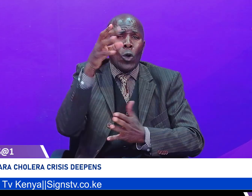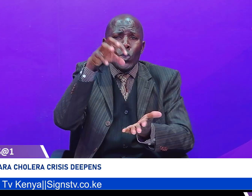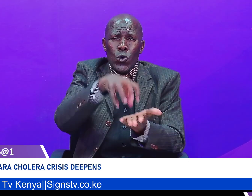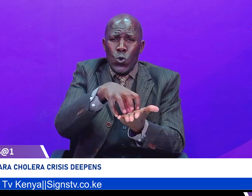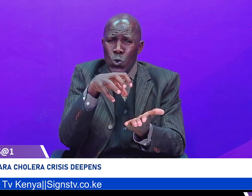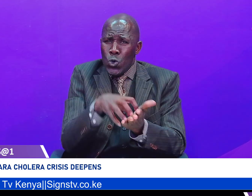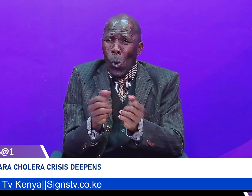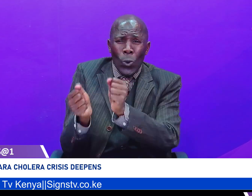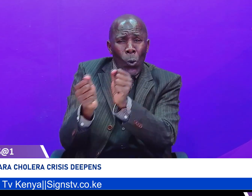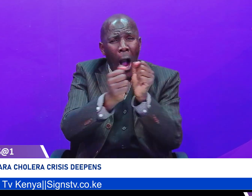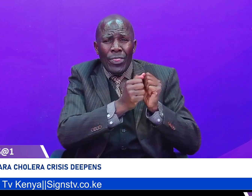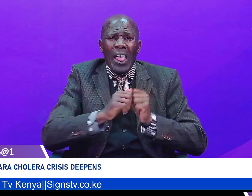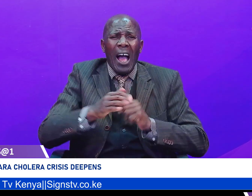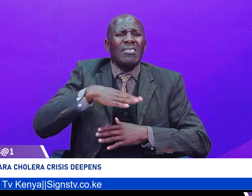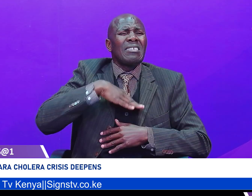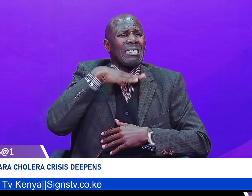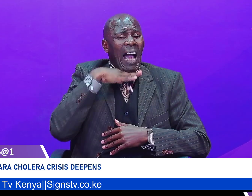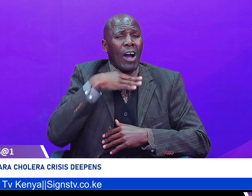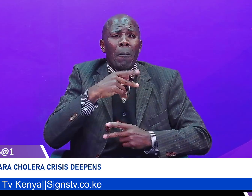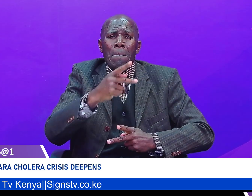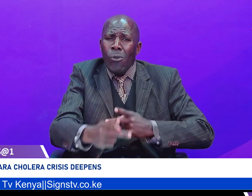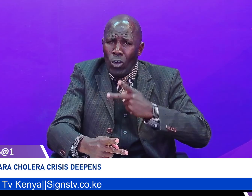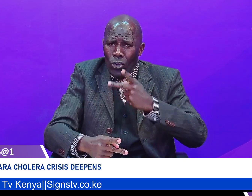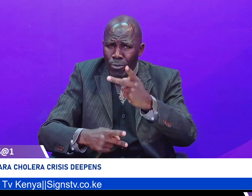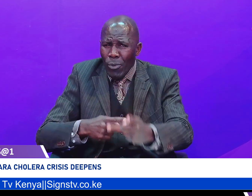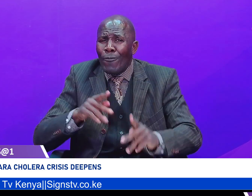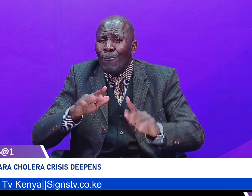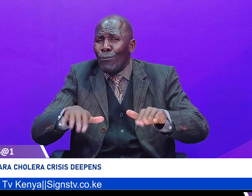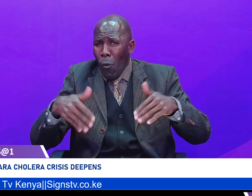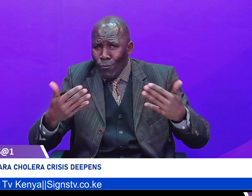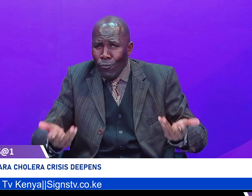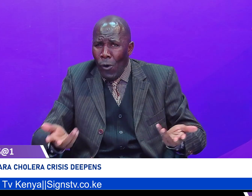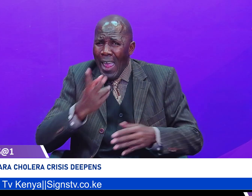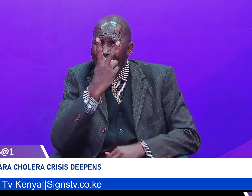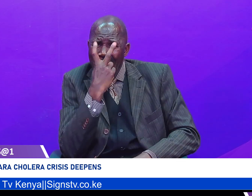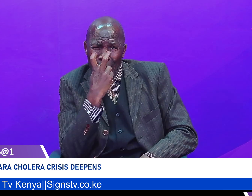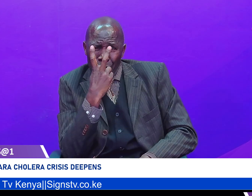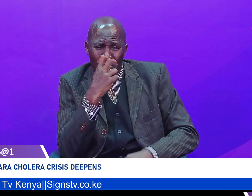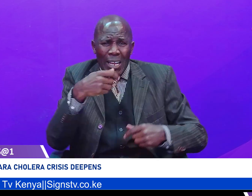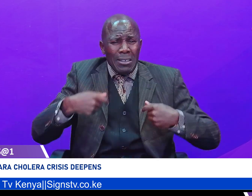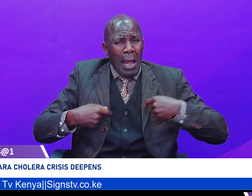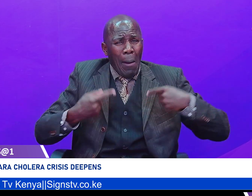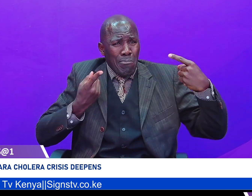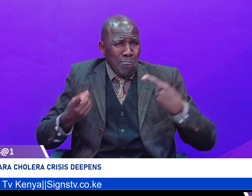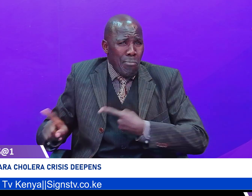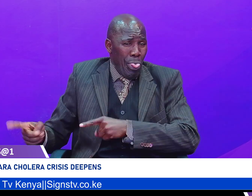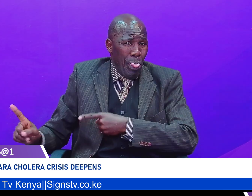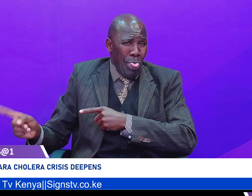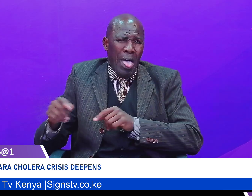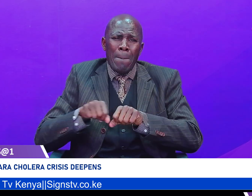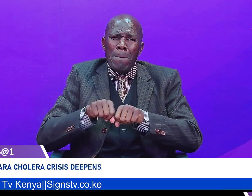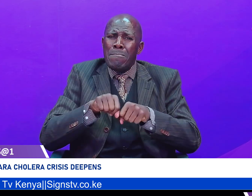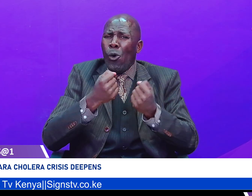The enforcement of these restrictions follows a tragic escalation in the crisis, with